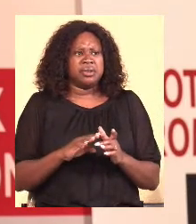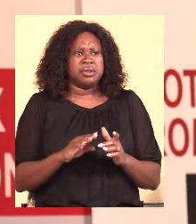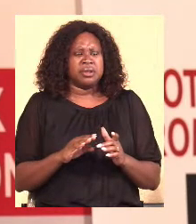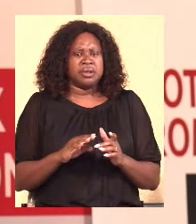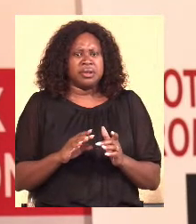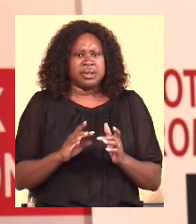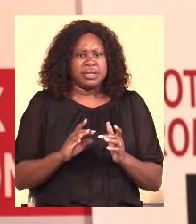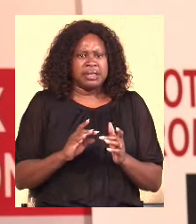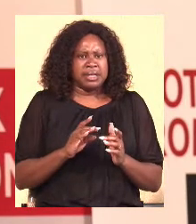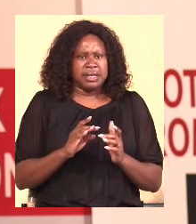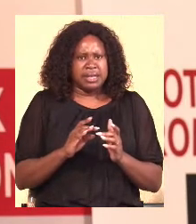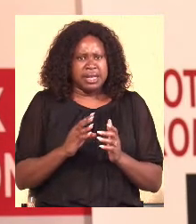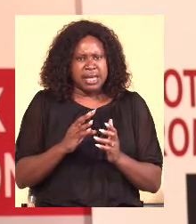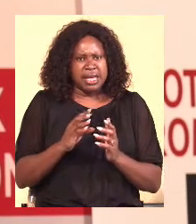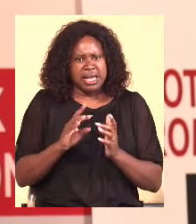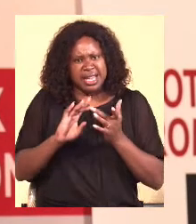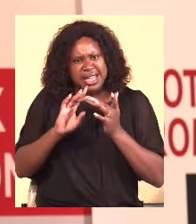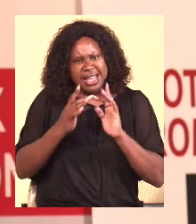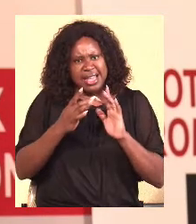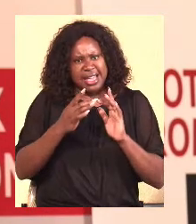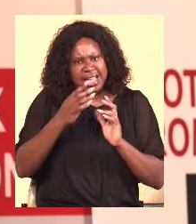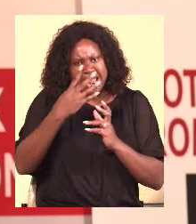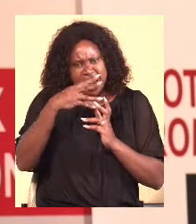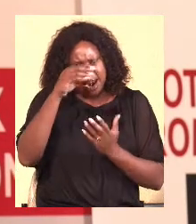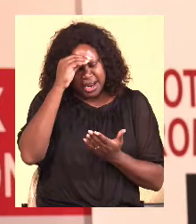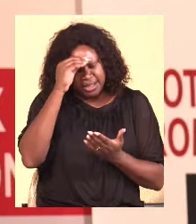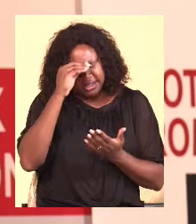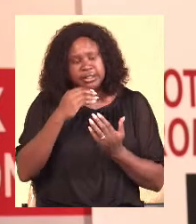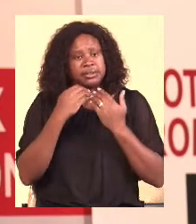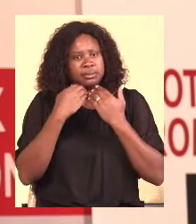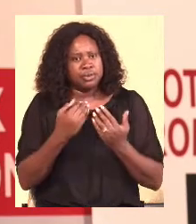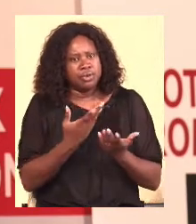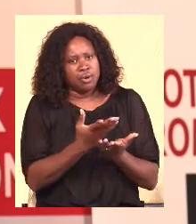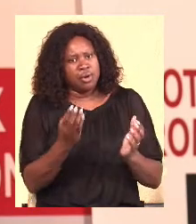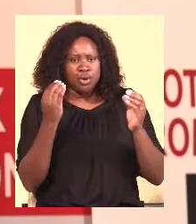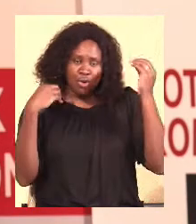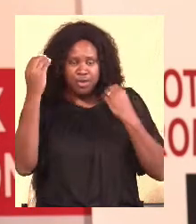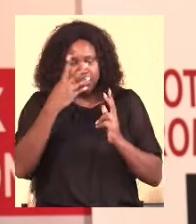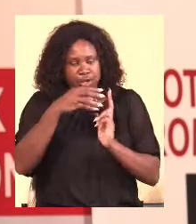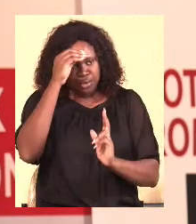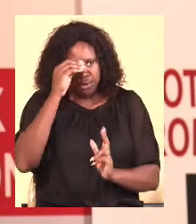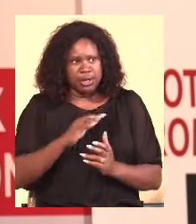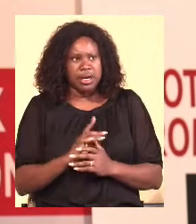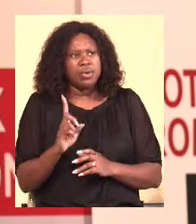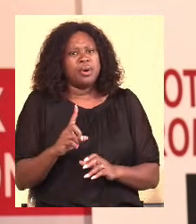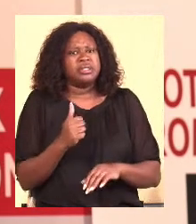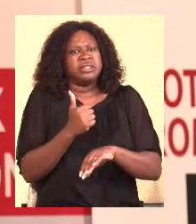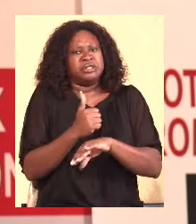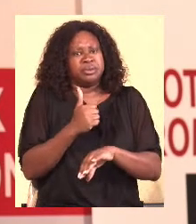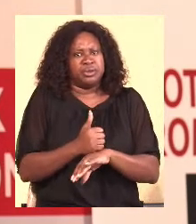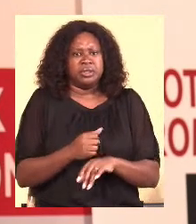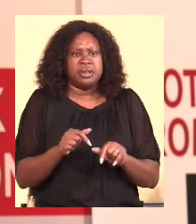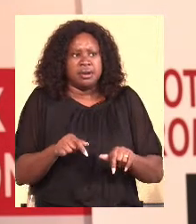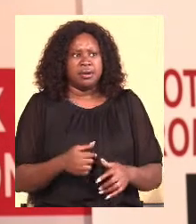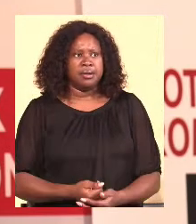e-learning becomes a viable option for all university students at this time, but what might be the opportunities as well at